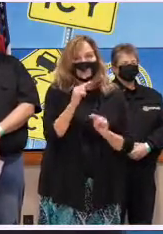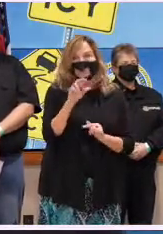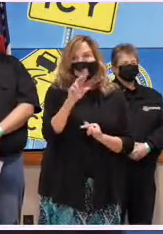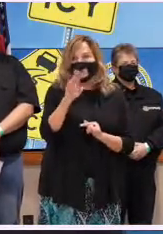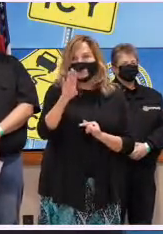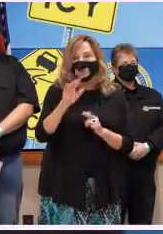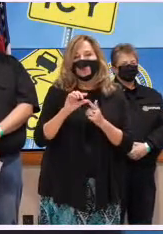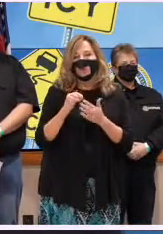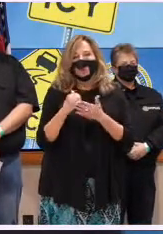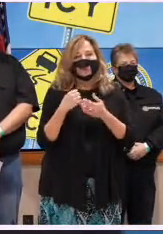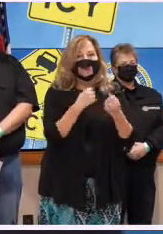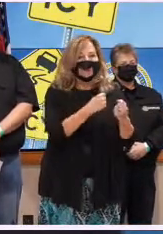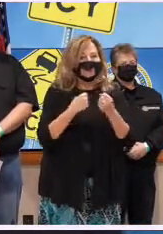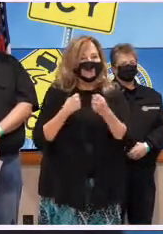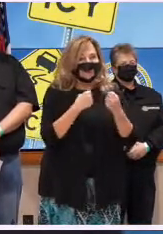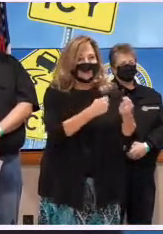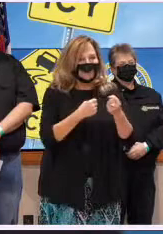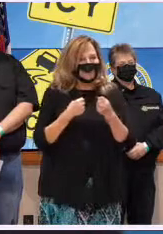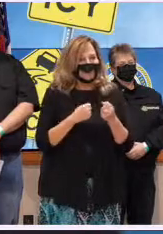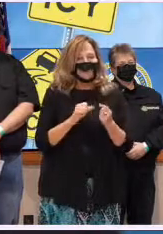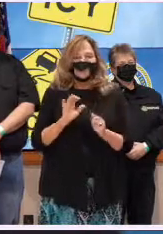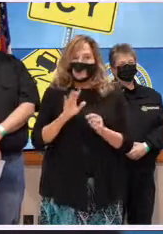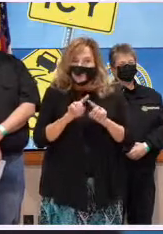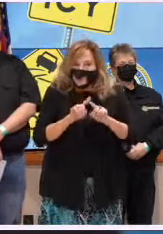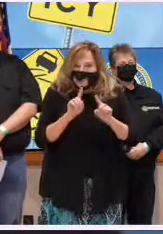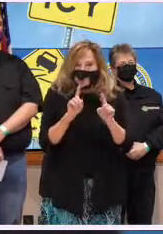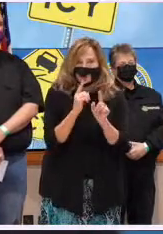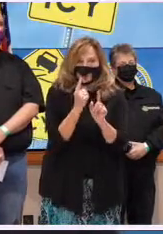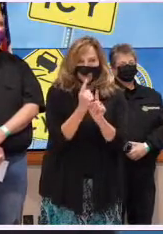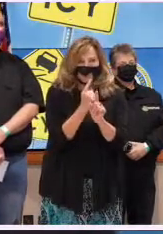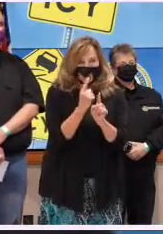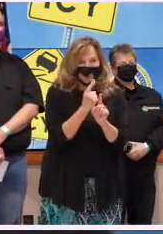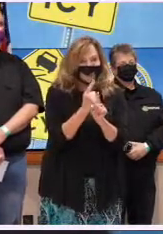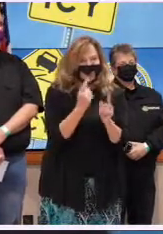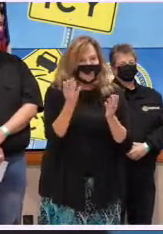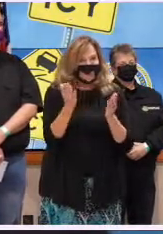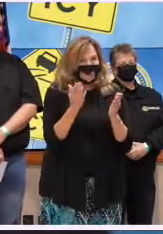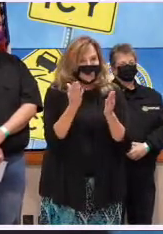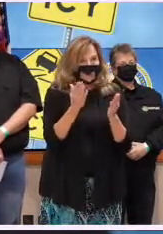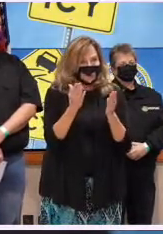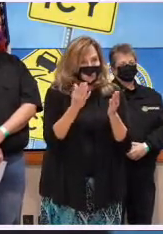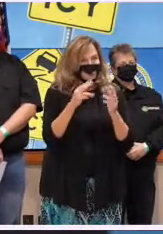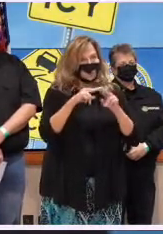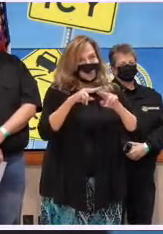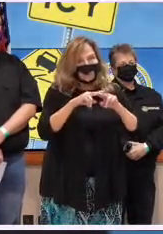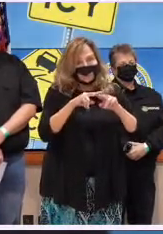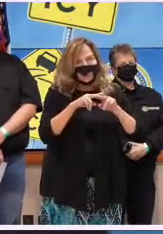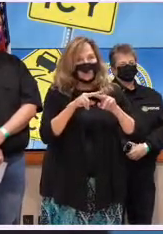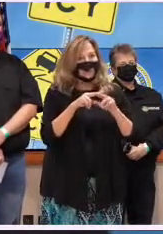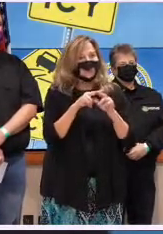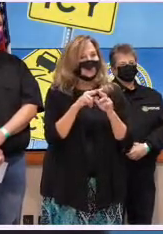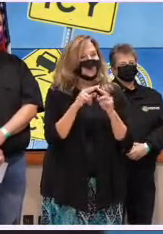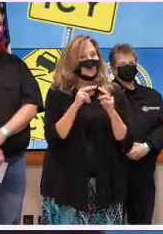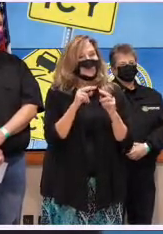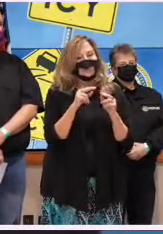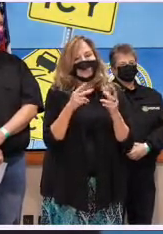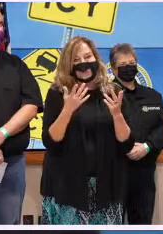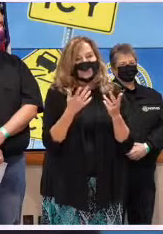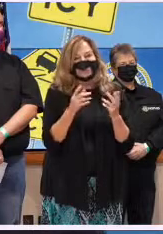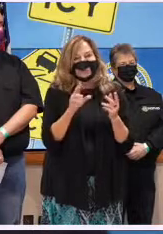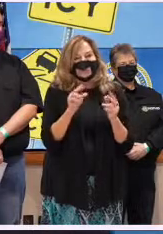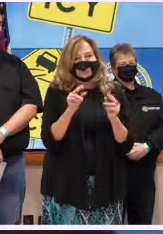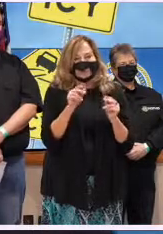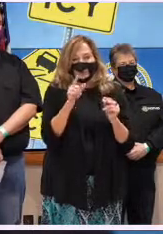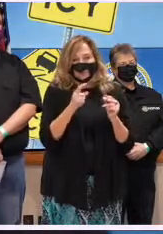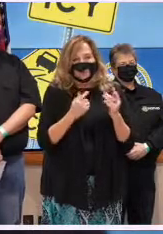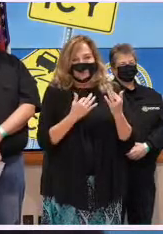their services, they will suspend all services beginning on Monday through Tuesday, or until conditions